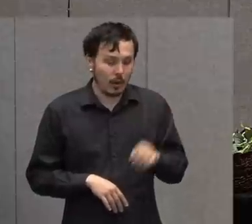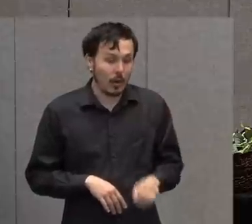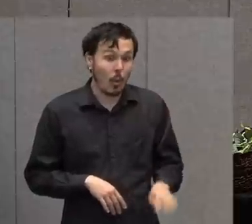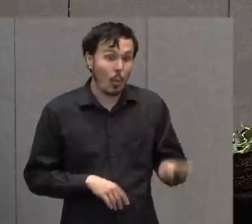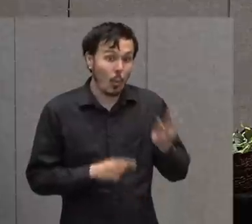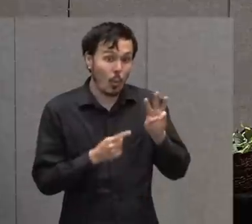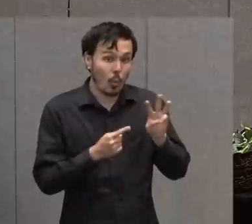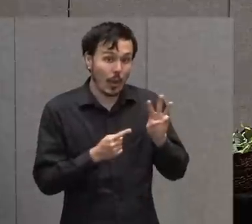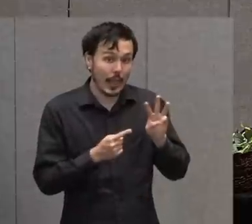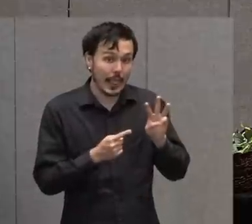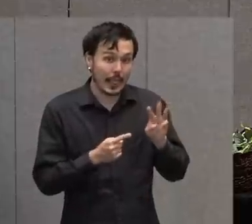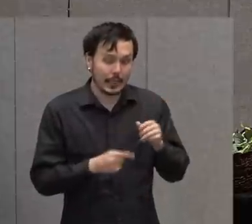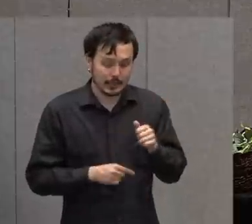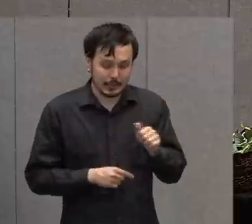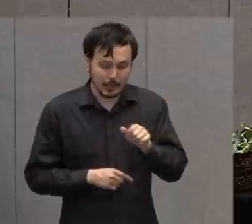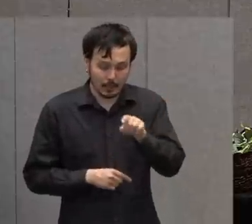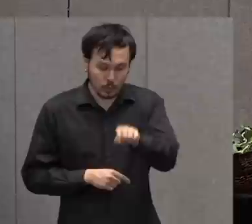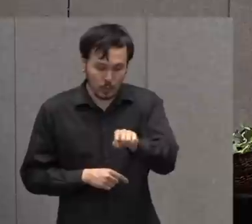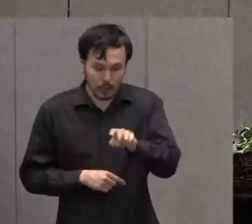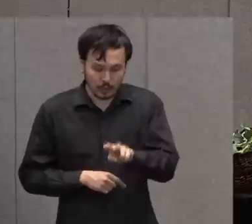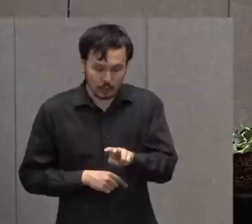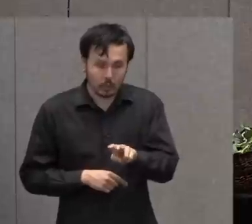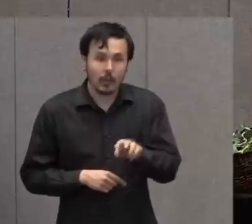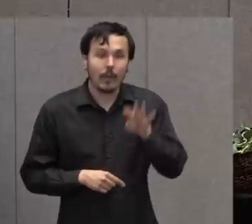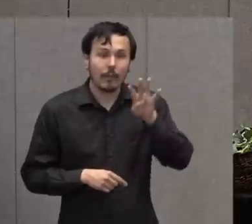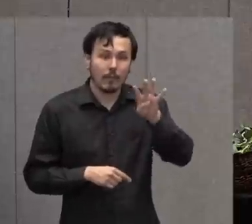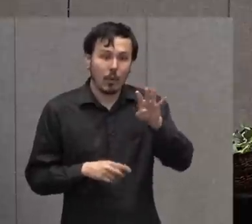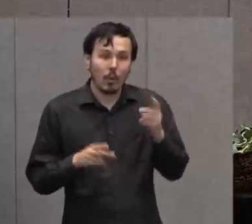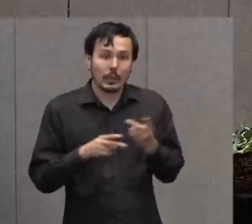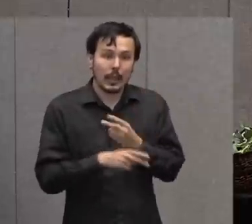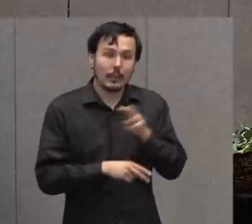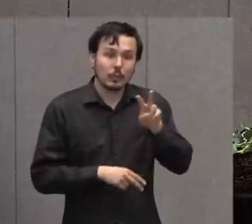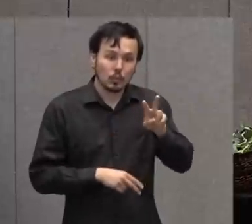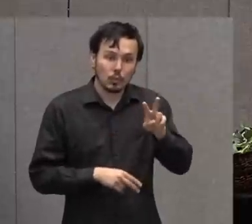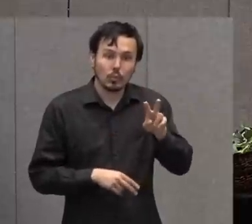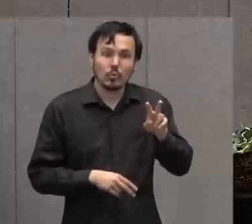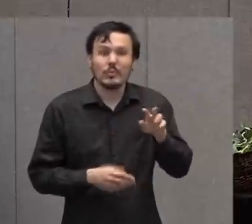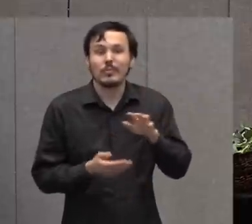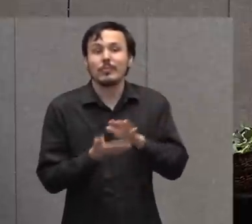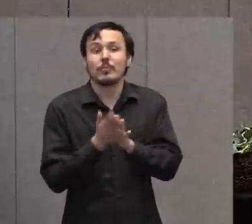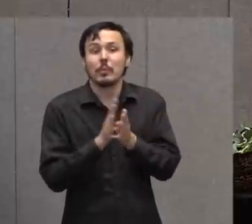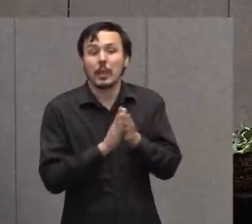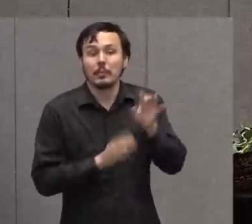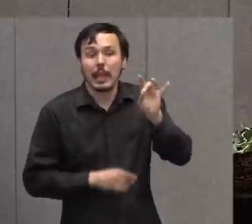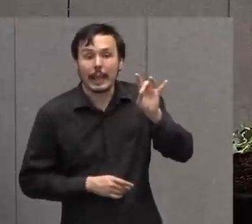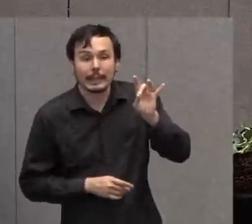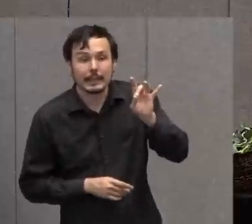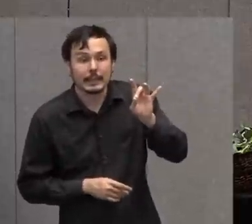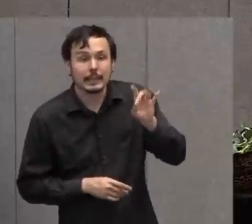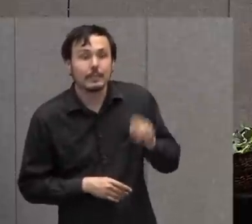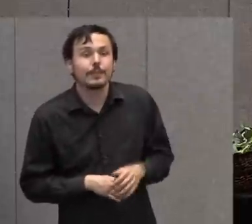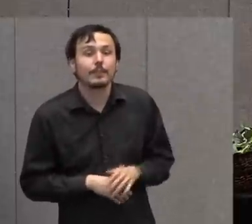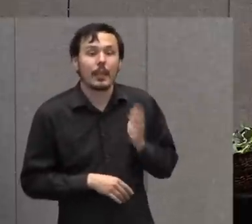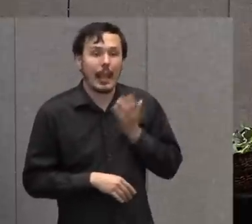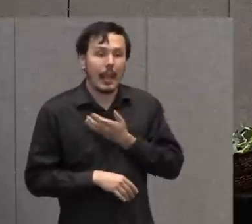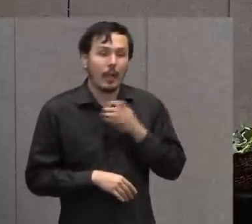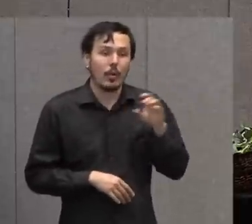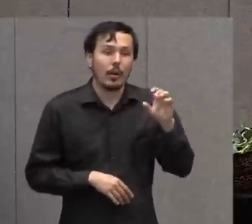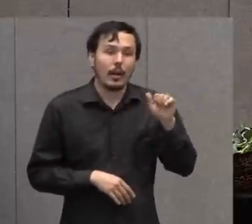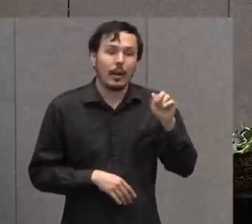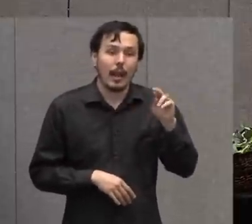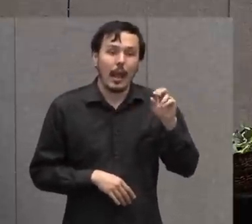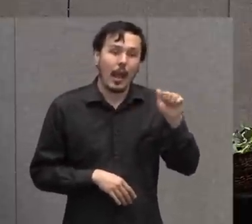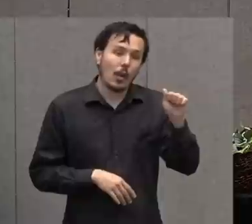was 1, 2. So 4 times 2 is 8. Our area